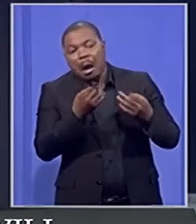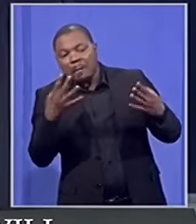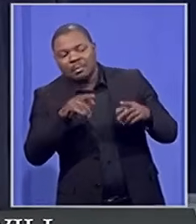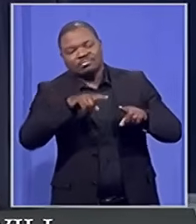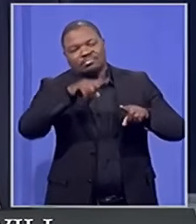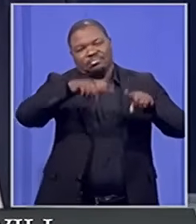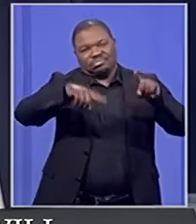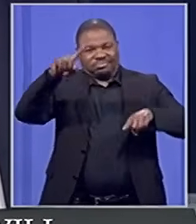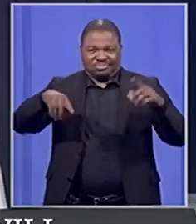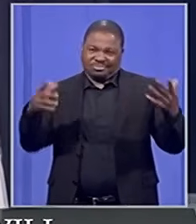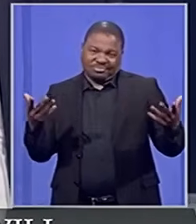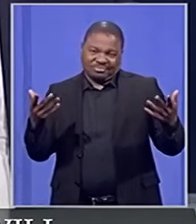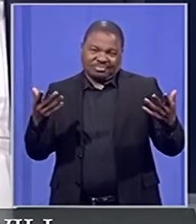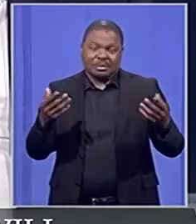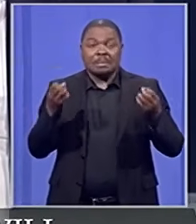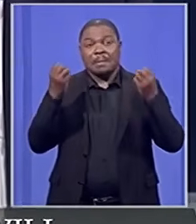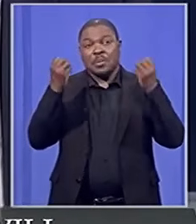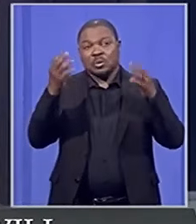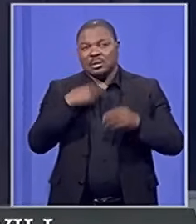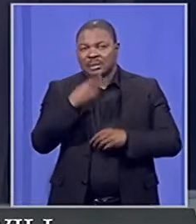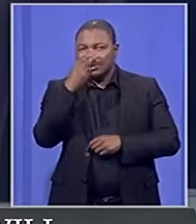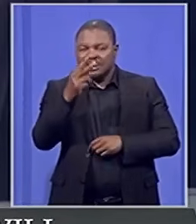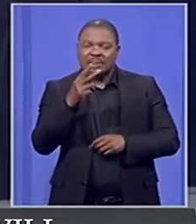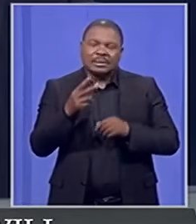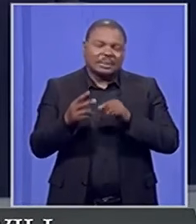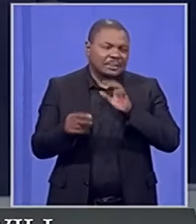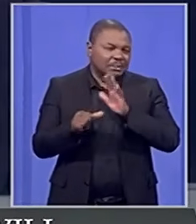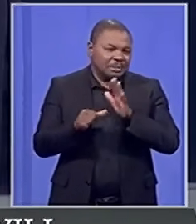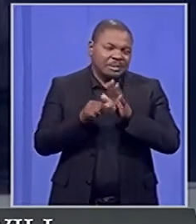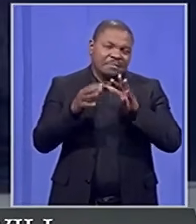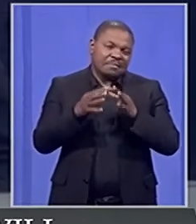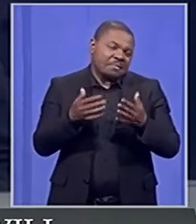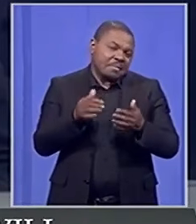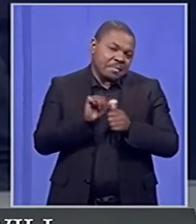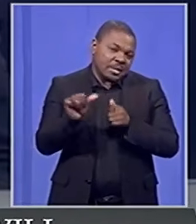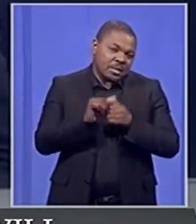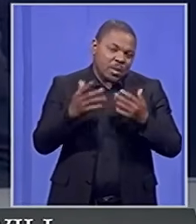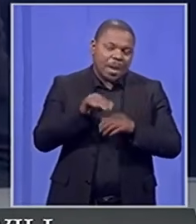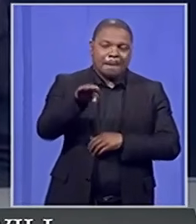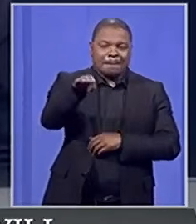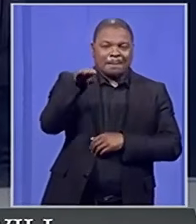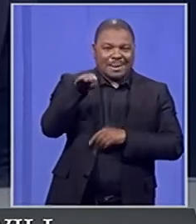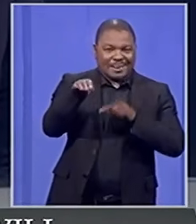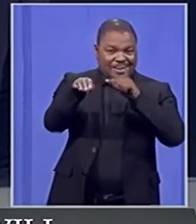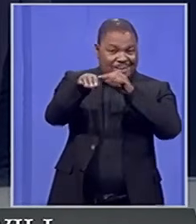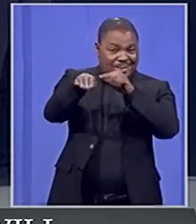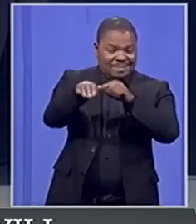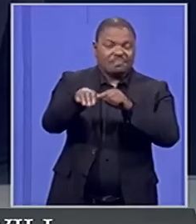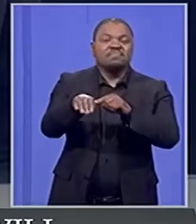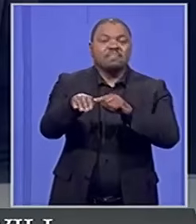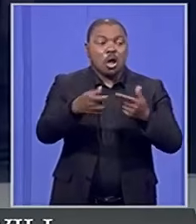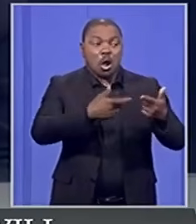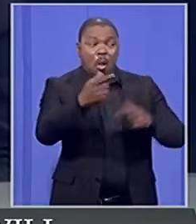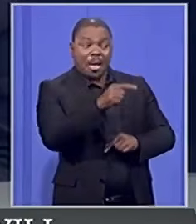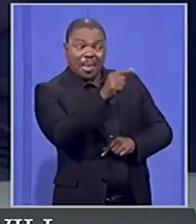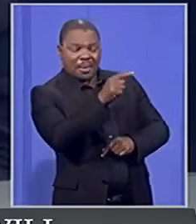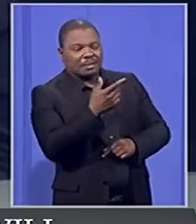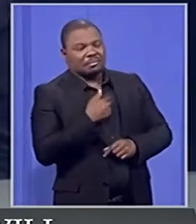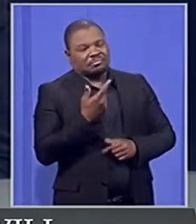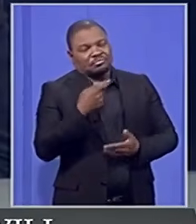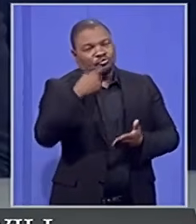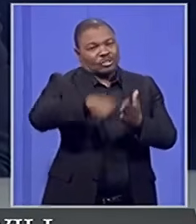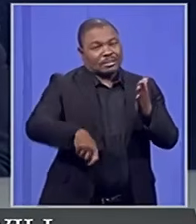ho kae. Hangata ke bone e le boleng haholo hore o etse will le banka fela ha o etsa le maqwetha a charge